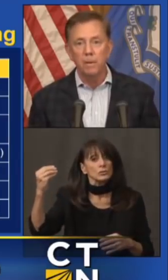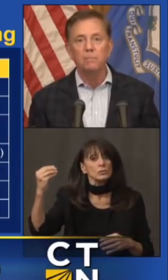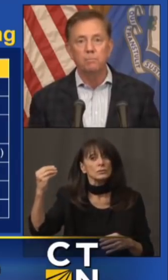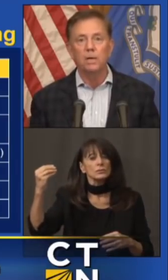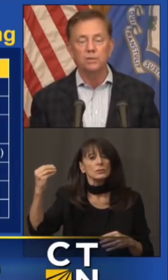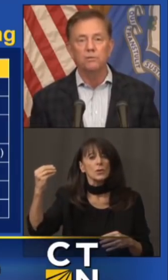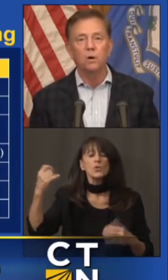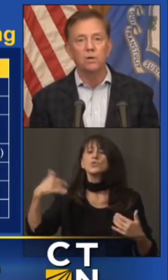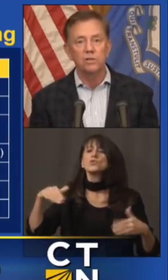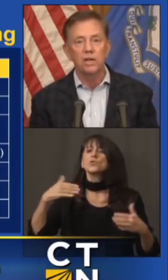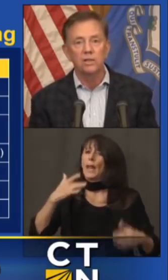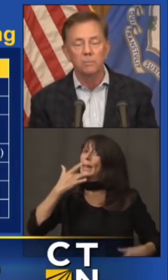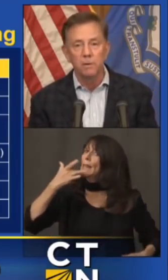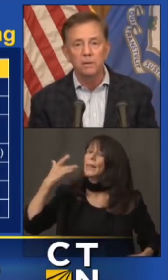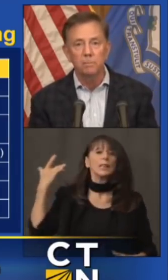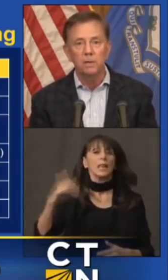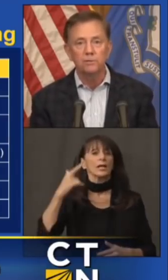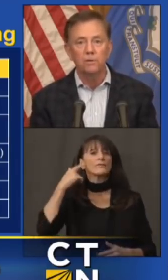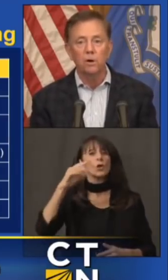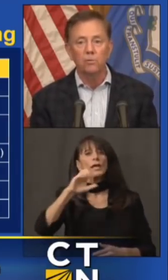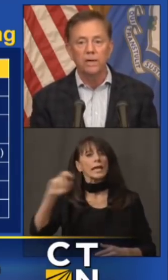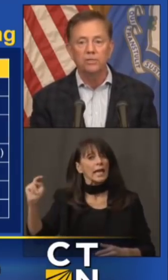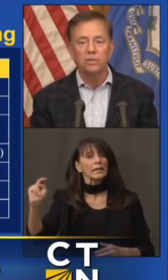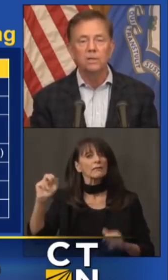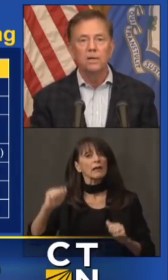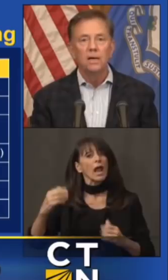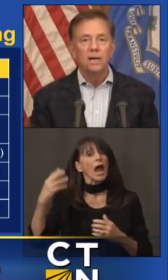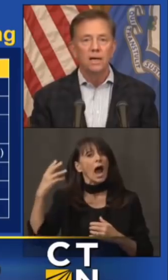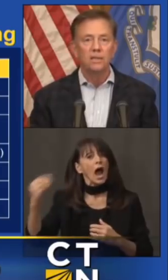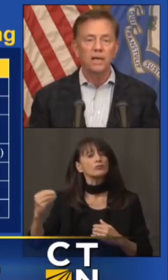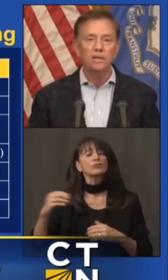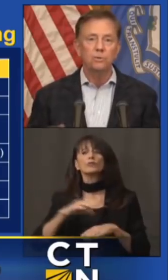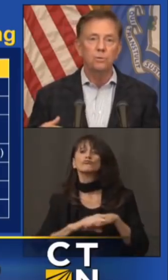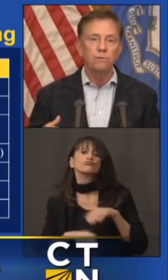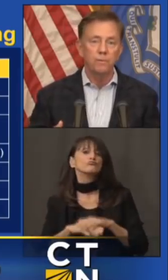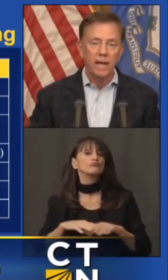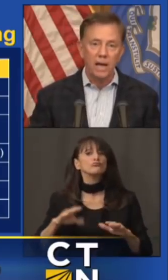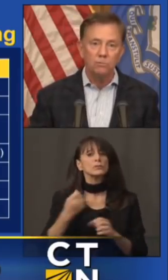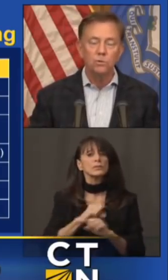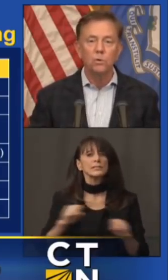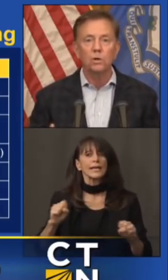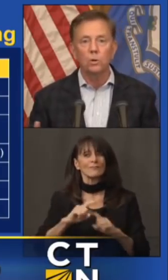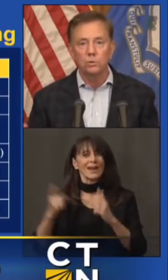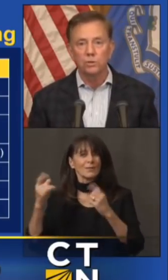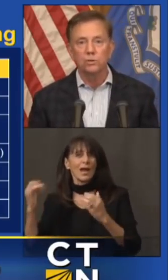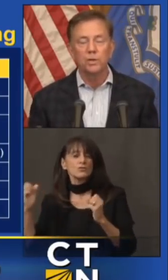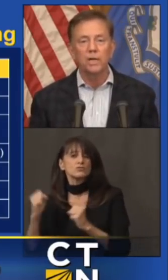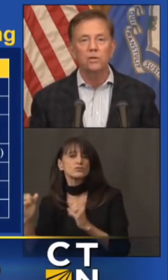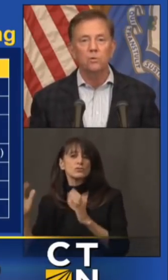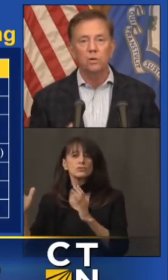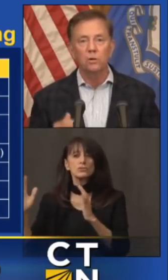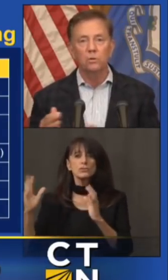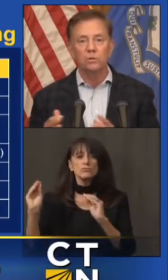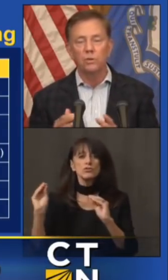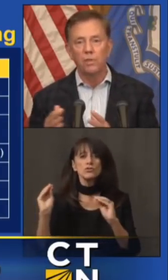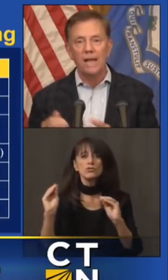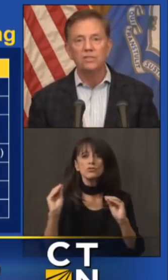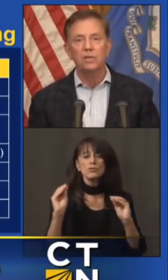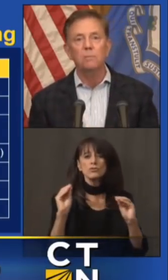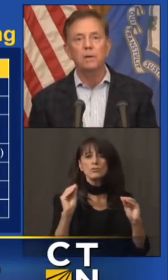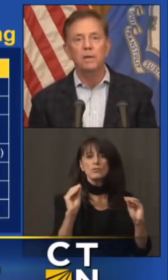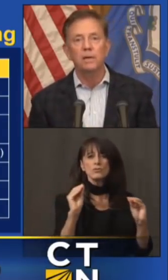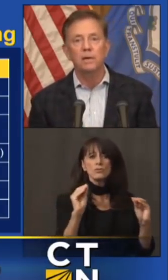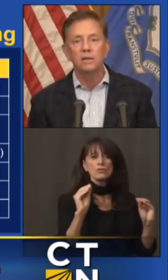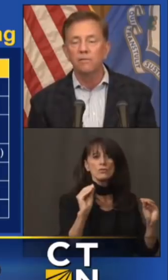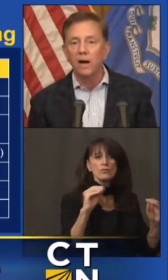been a big plus for our state and a big plus for our region. And I think as you move from an outdoor culture to an indoor culture, that's